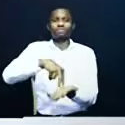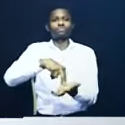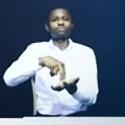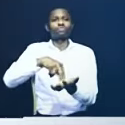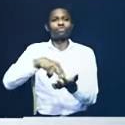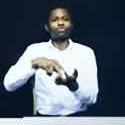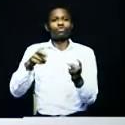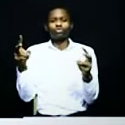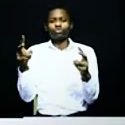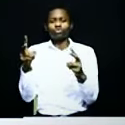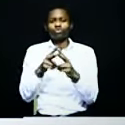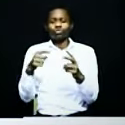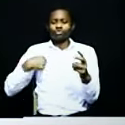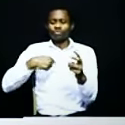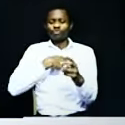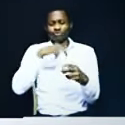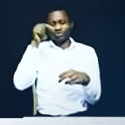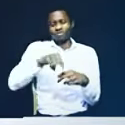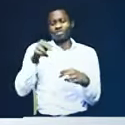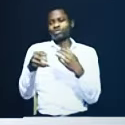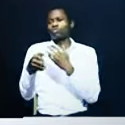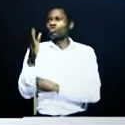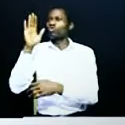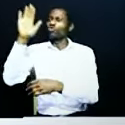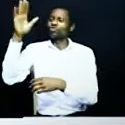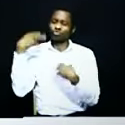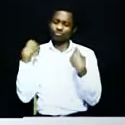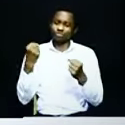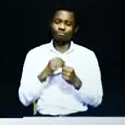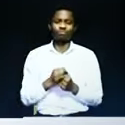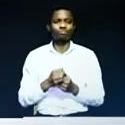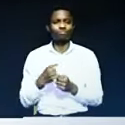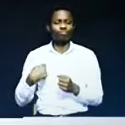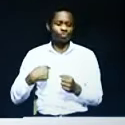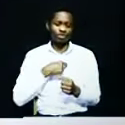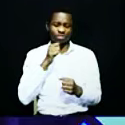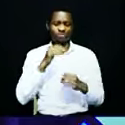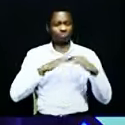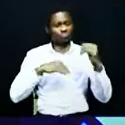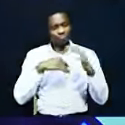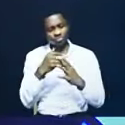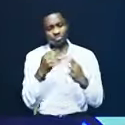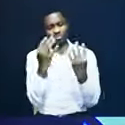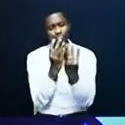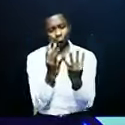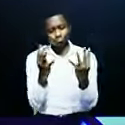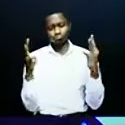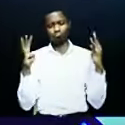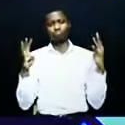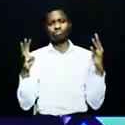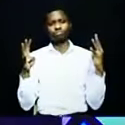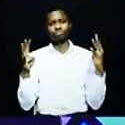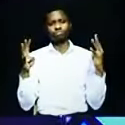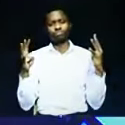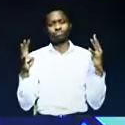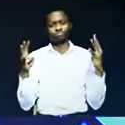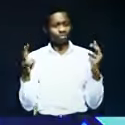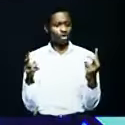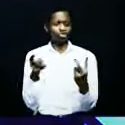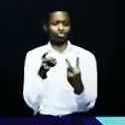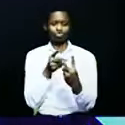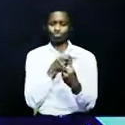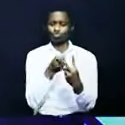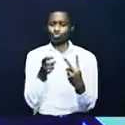God's strength, and we need also to build some blocks of resistance. The combination of the